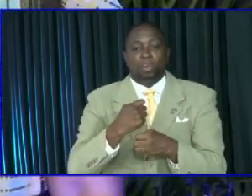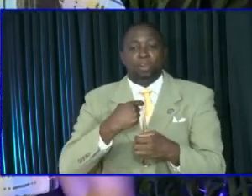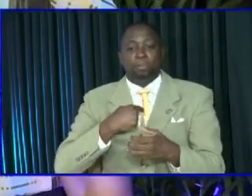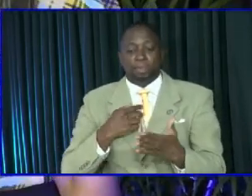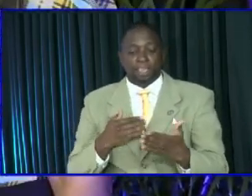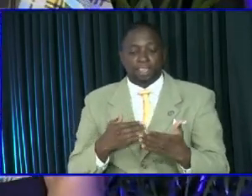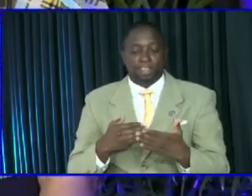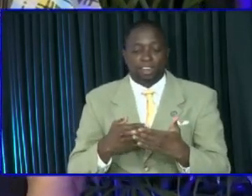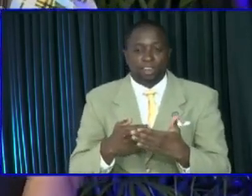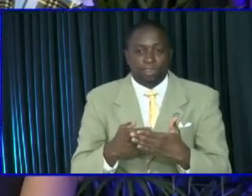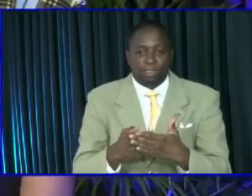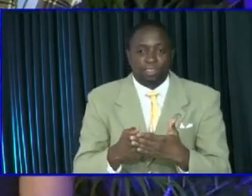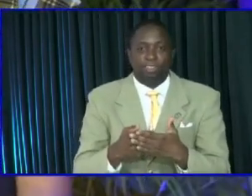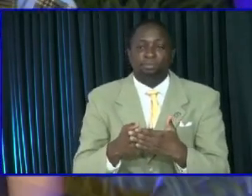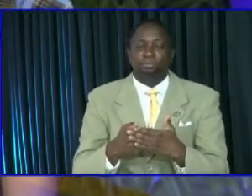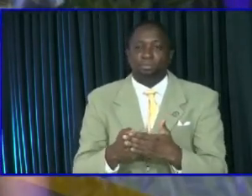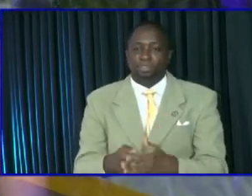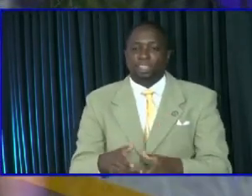Hold me